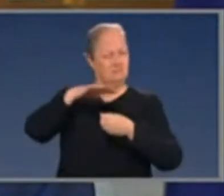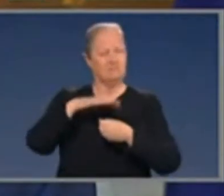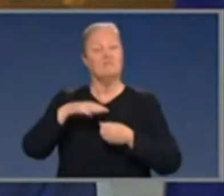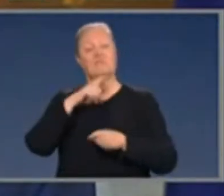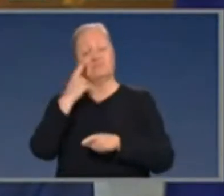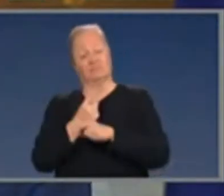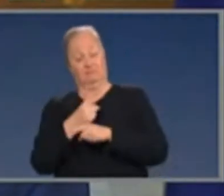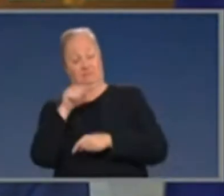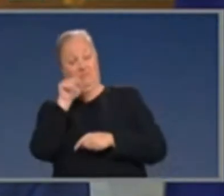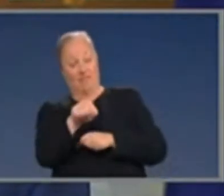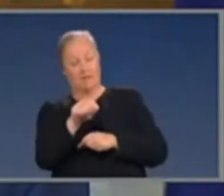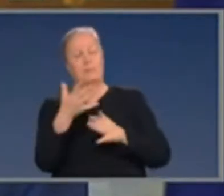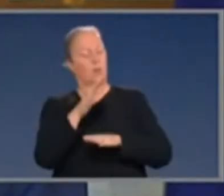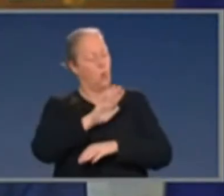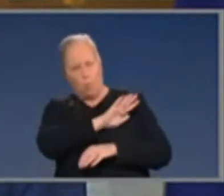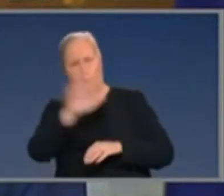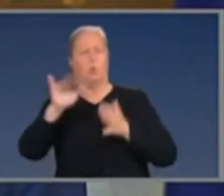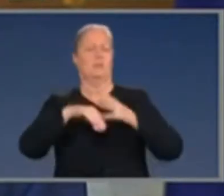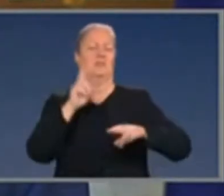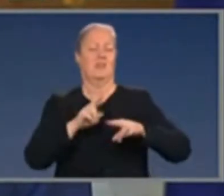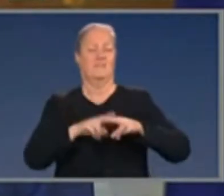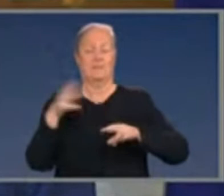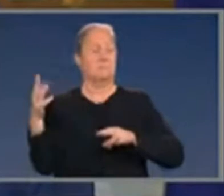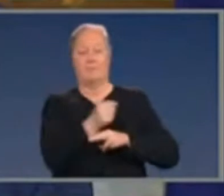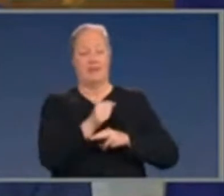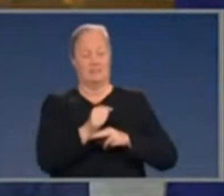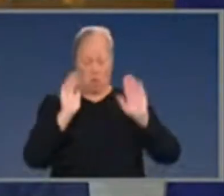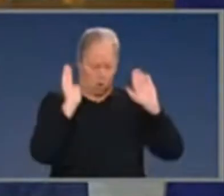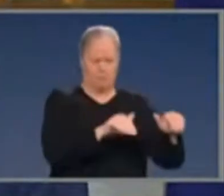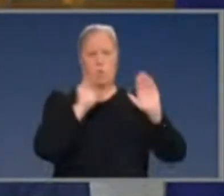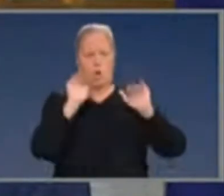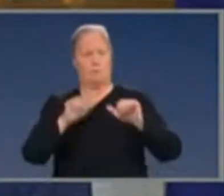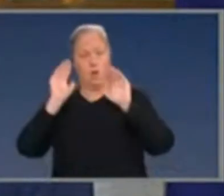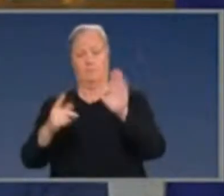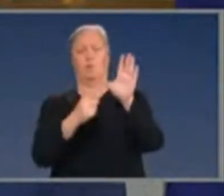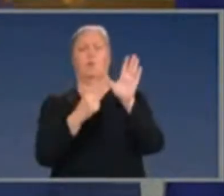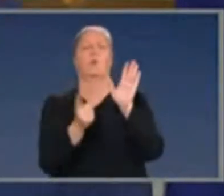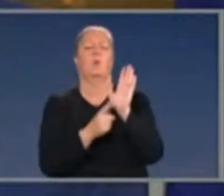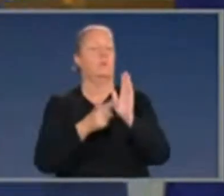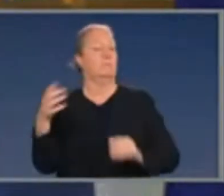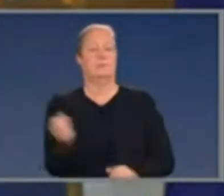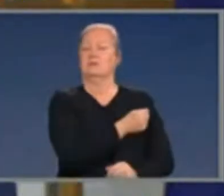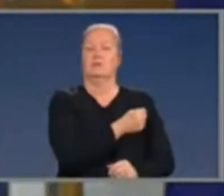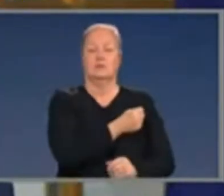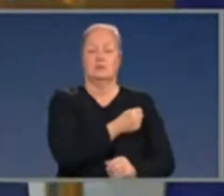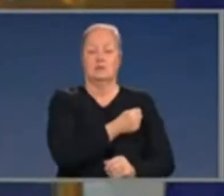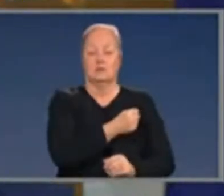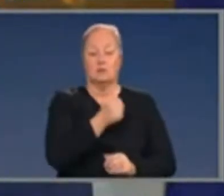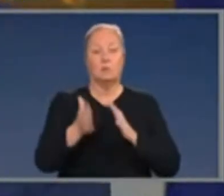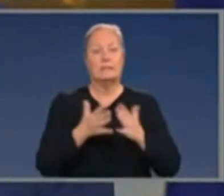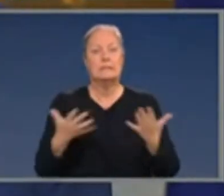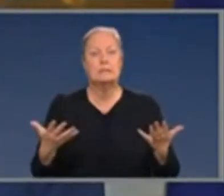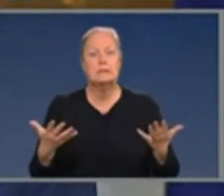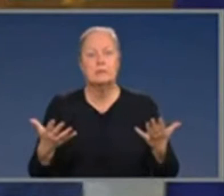staff of that facility should go into quarantine, management, staff, everyone, the whole staff. So we had to find